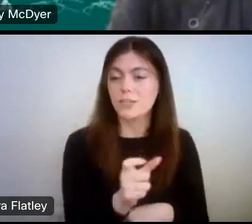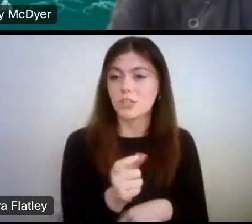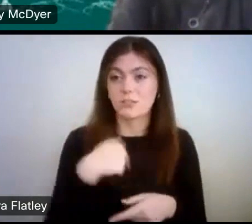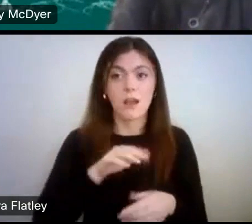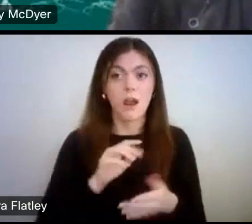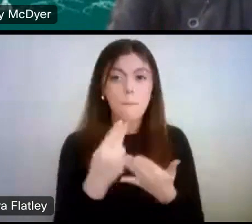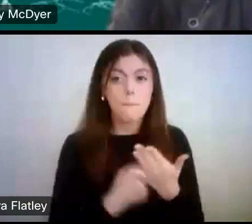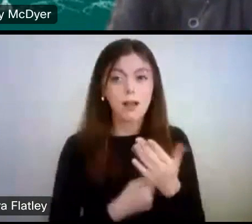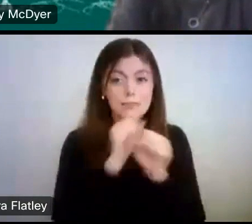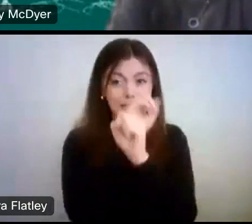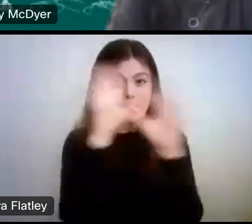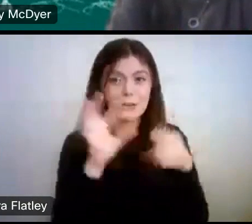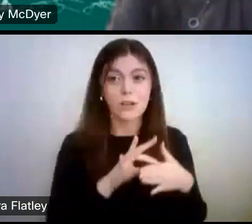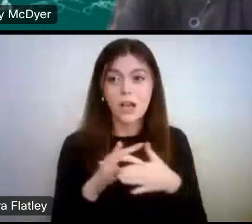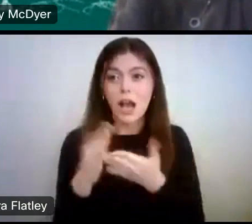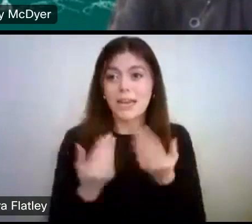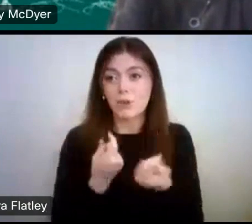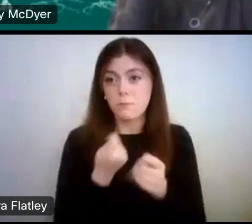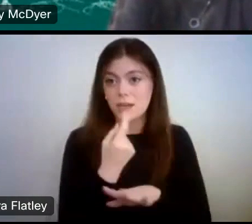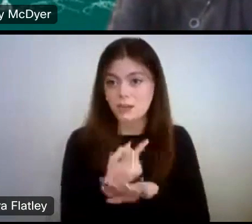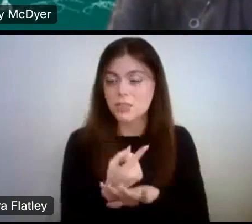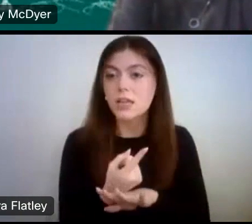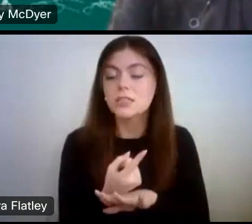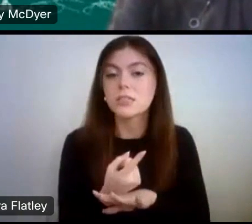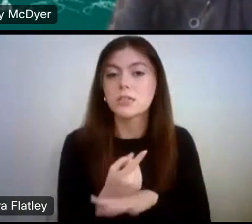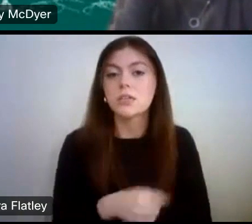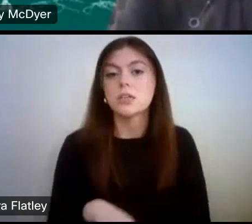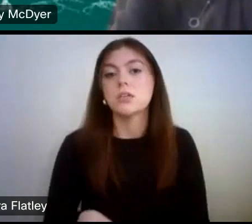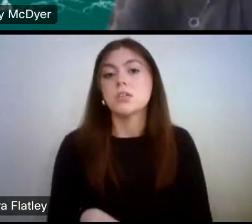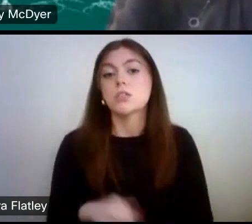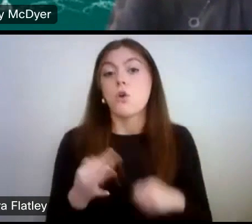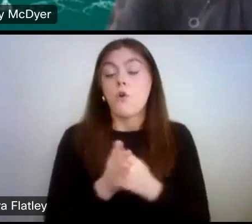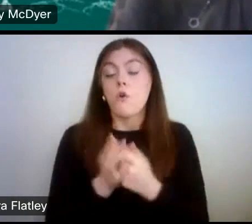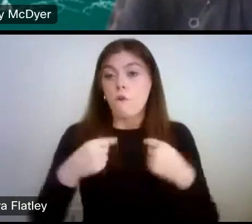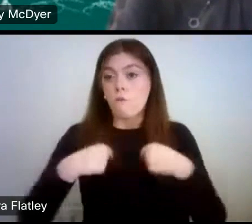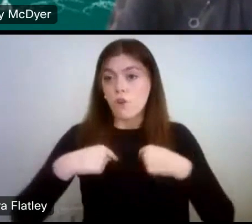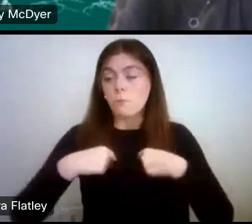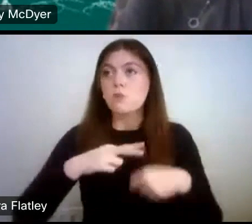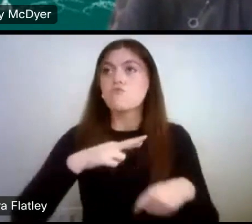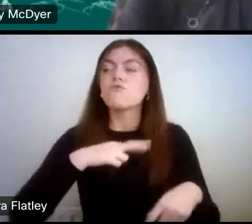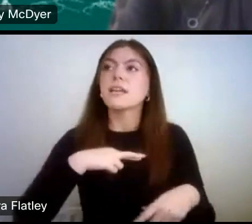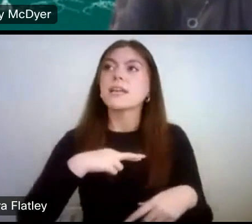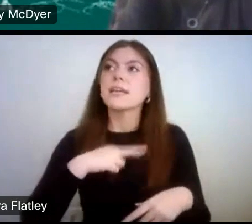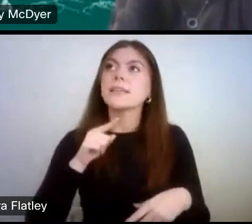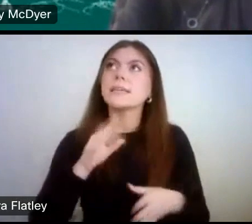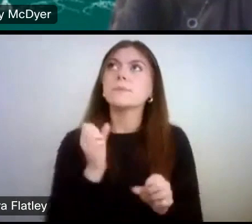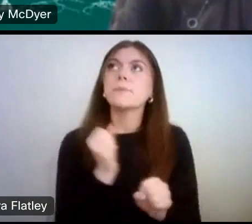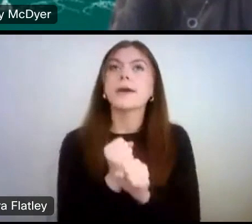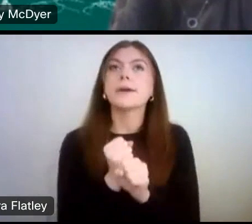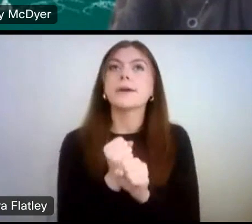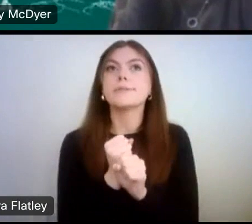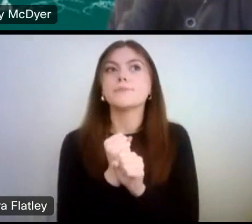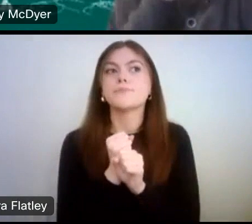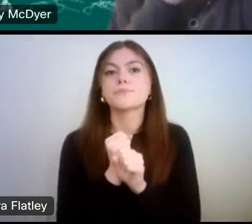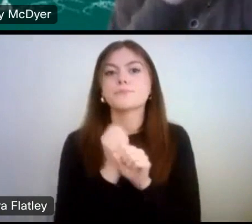guidance on harm events and no harm events and the near miss events. So for me, it's really about you know, knowing that this